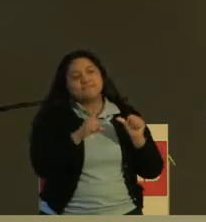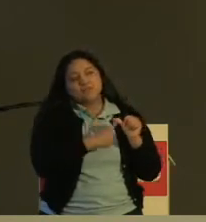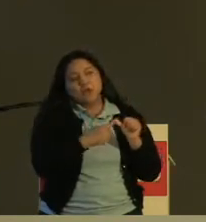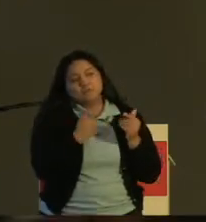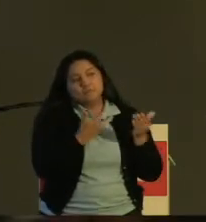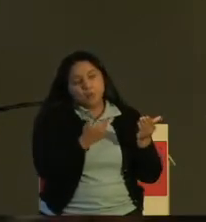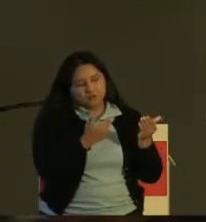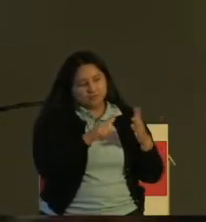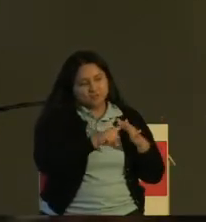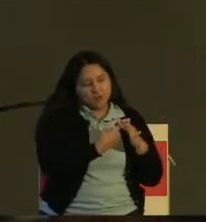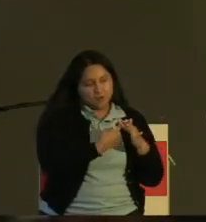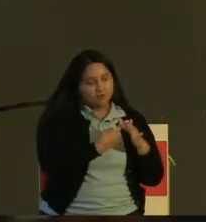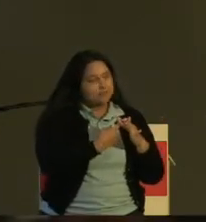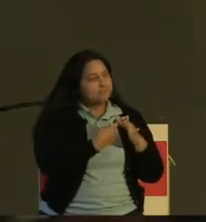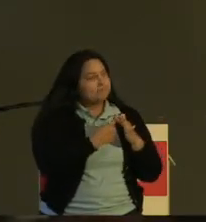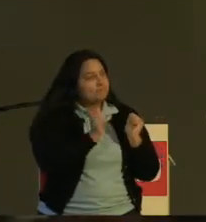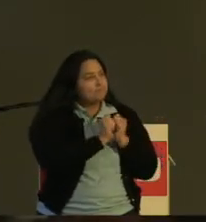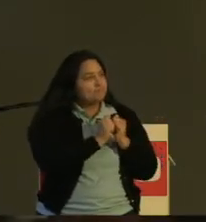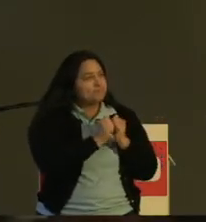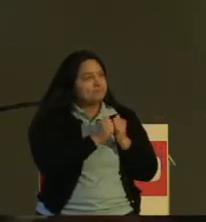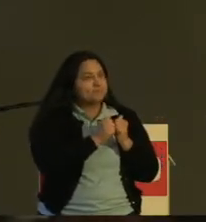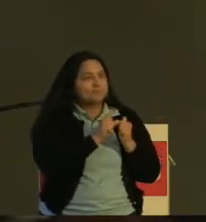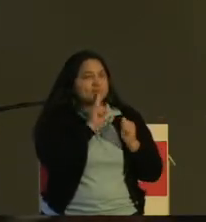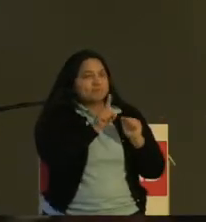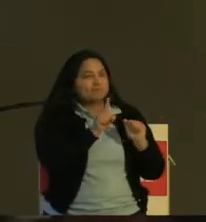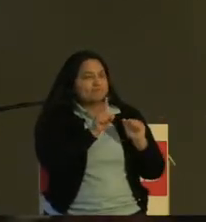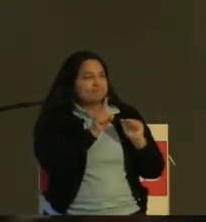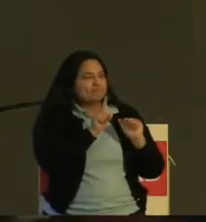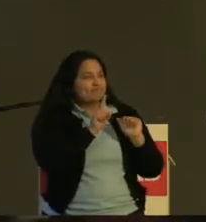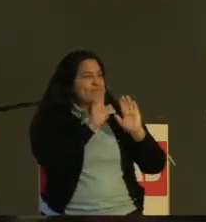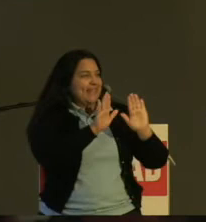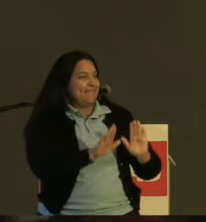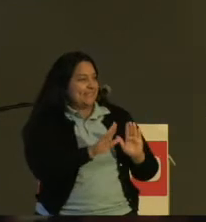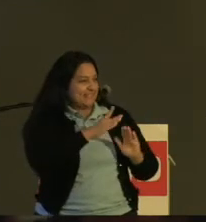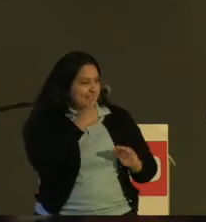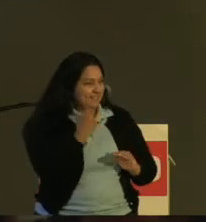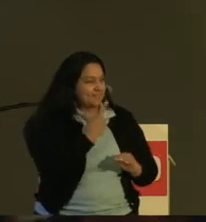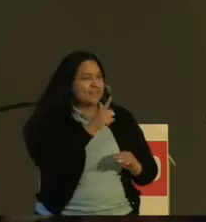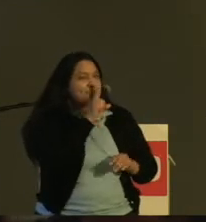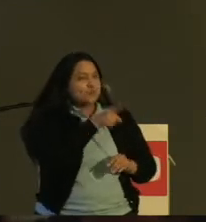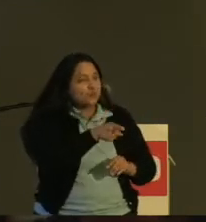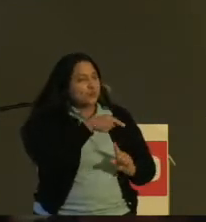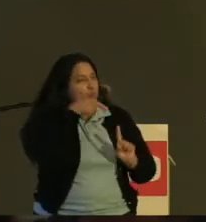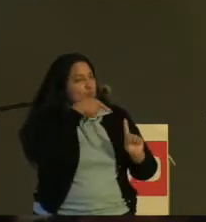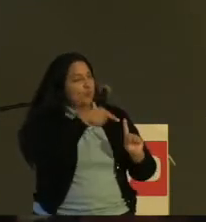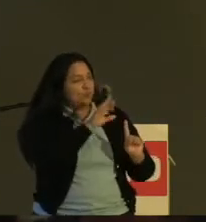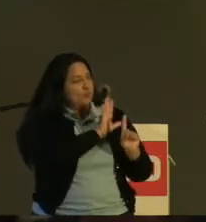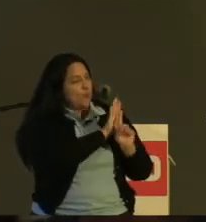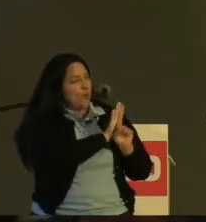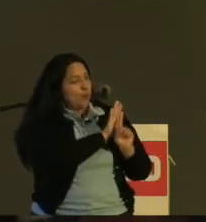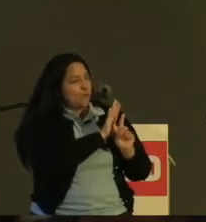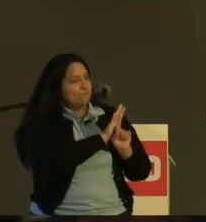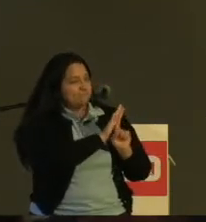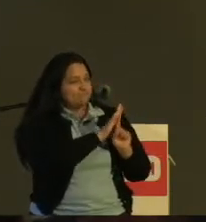a magnificent perversity, a true magnificent perversity you have